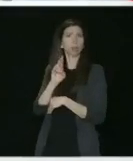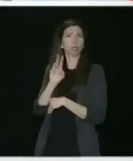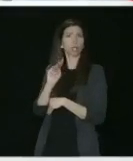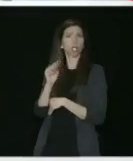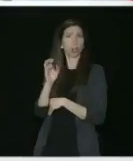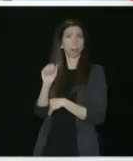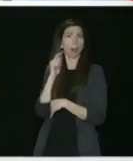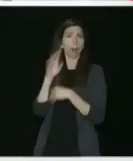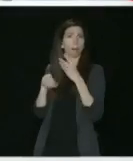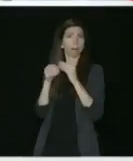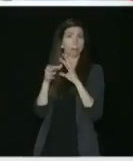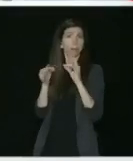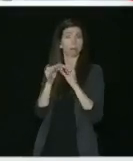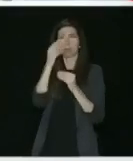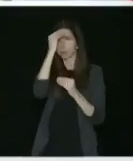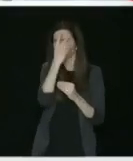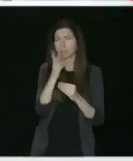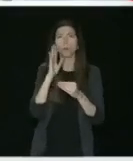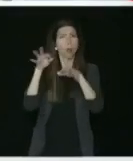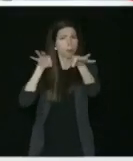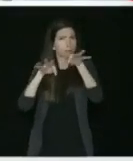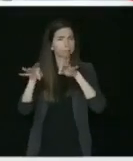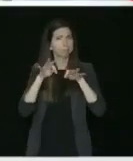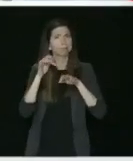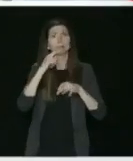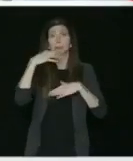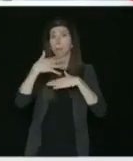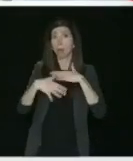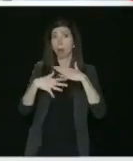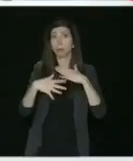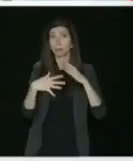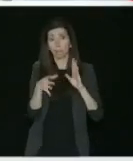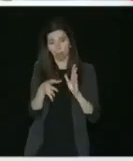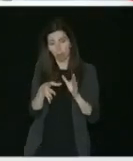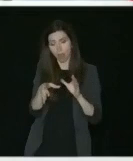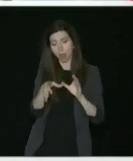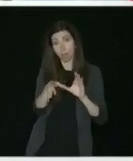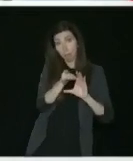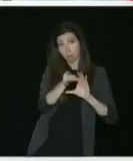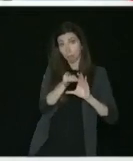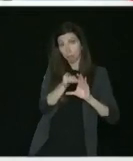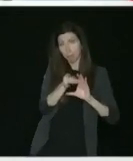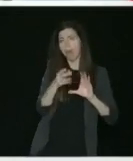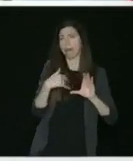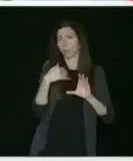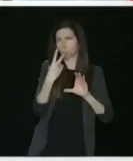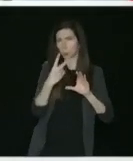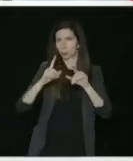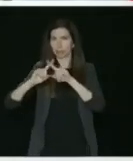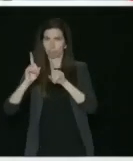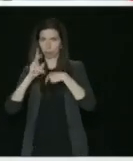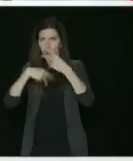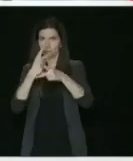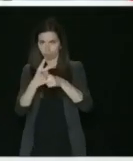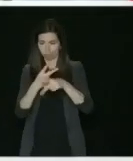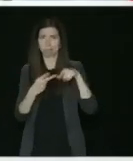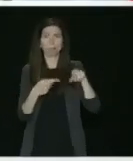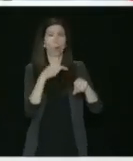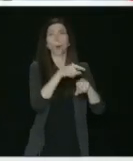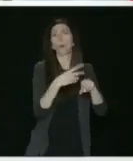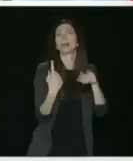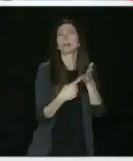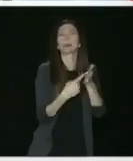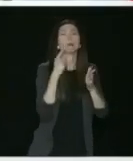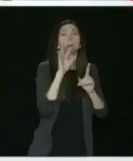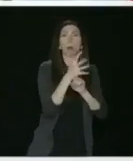When we're looking at clots, we're looking at sort of two broad categories. One is just sort of the more common clots that we see. So those are things